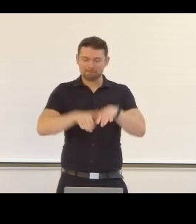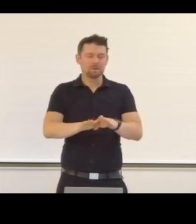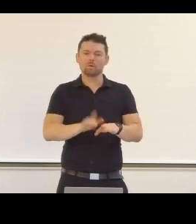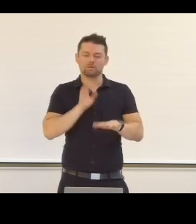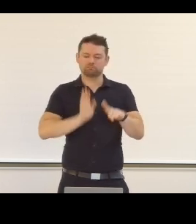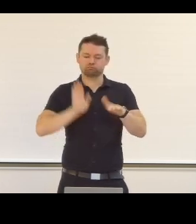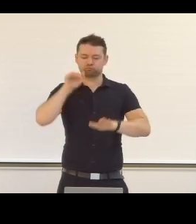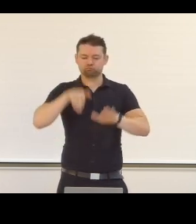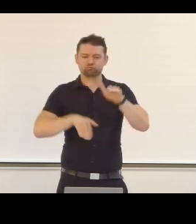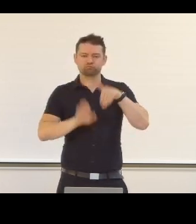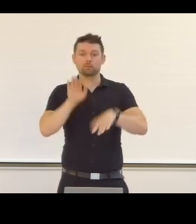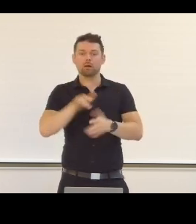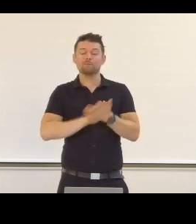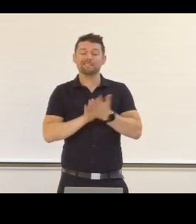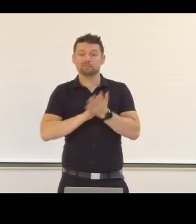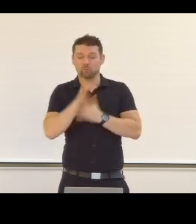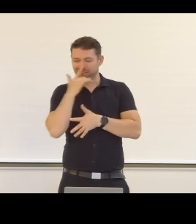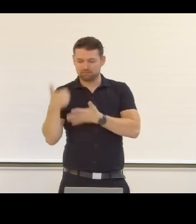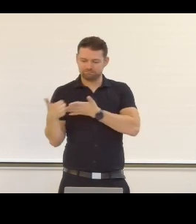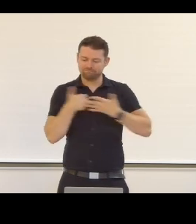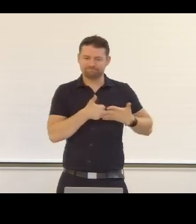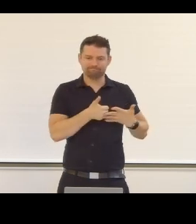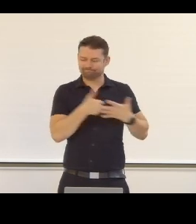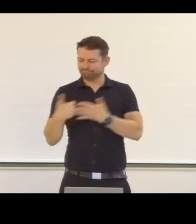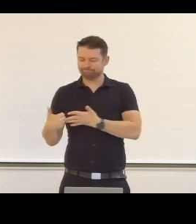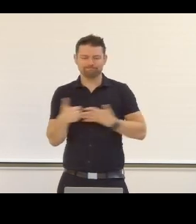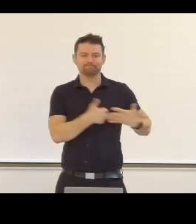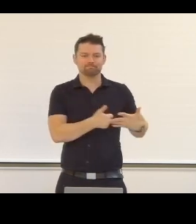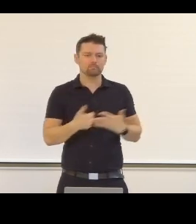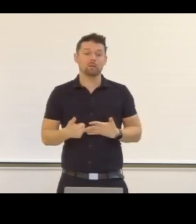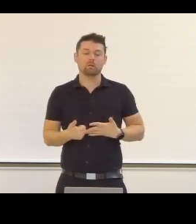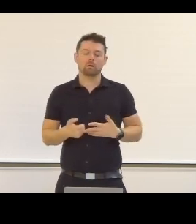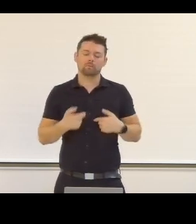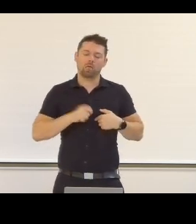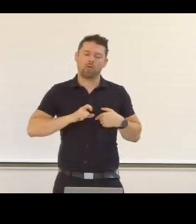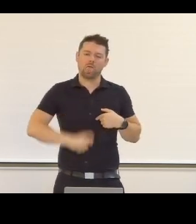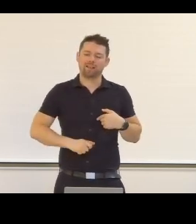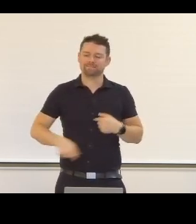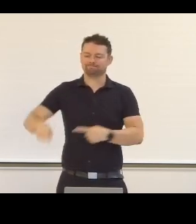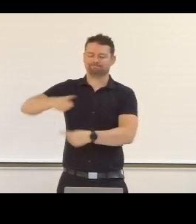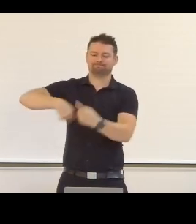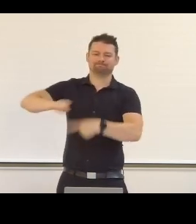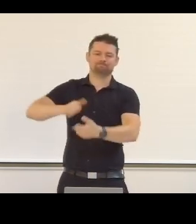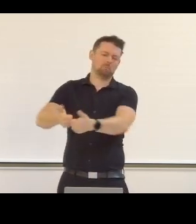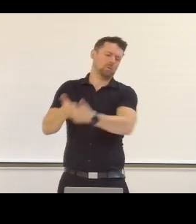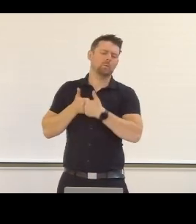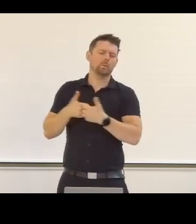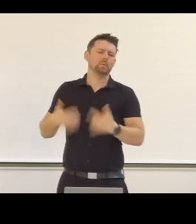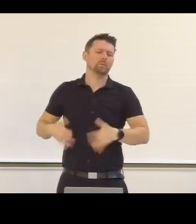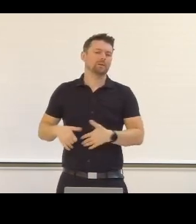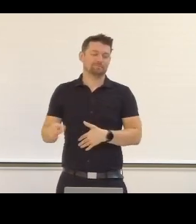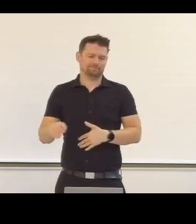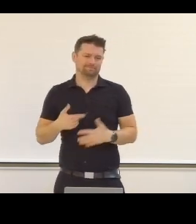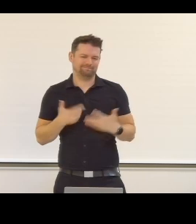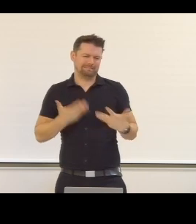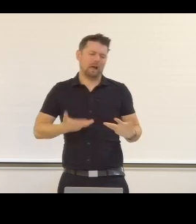we could help each other to go through that, and actually they helped me a lot without realizing it at the time. I realized